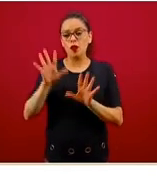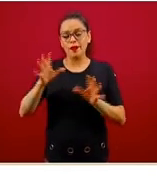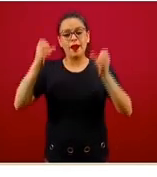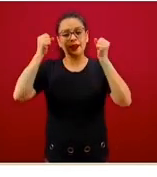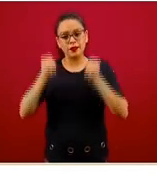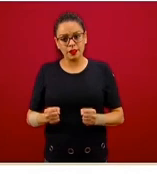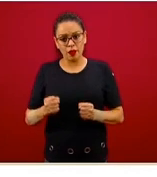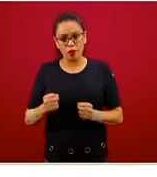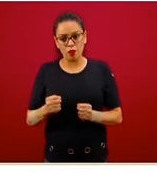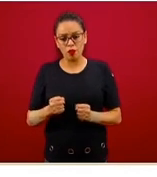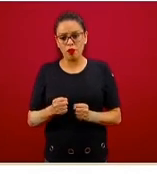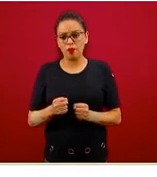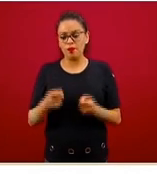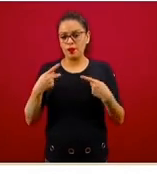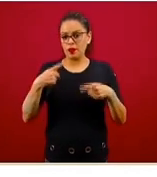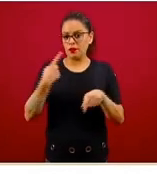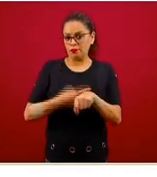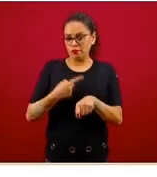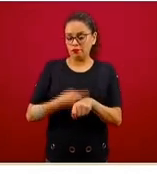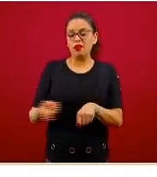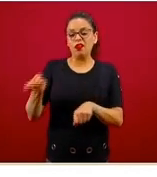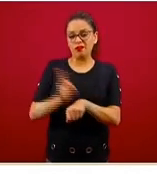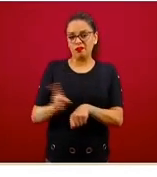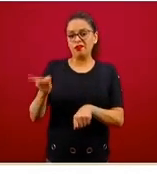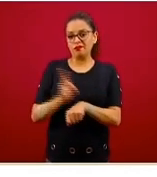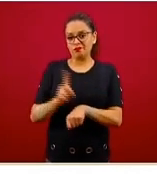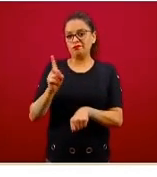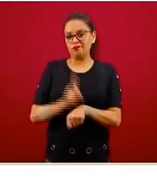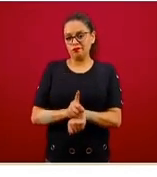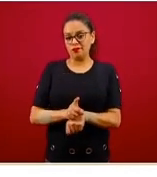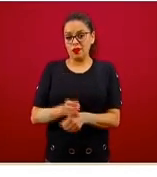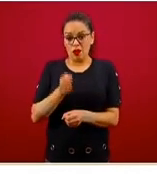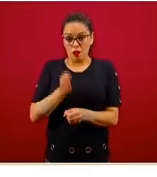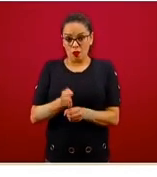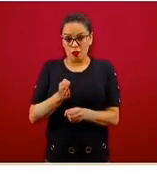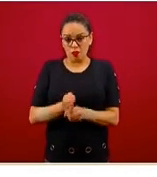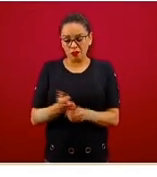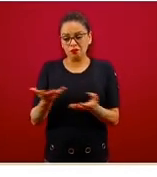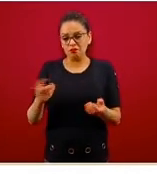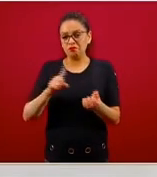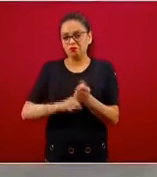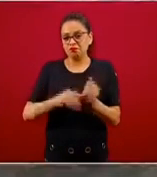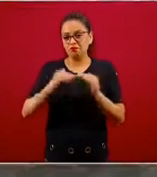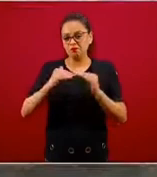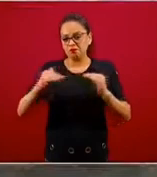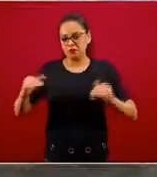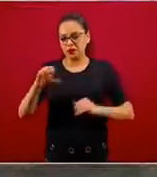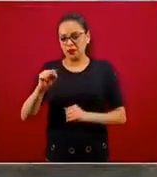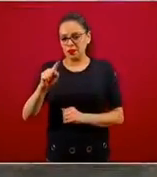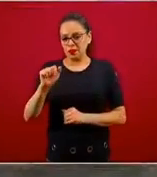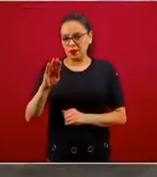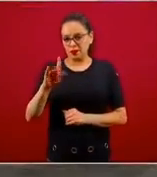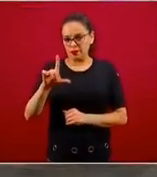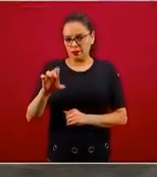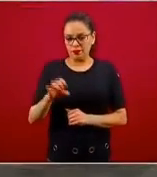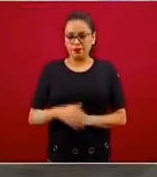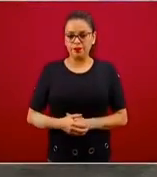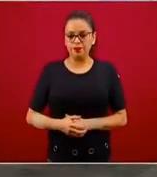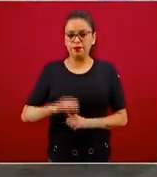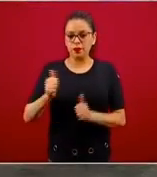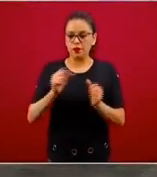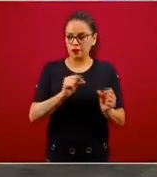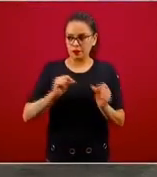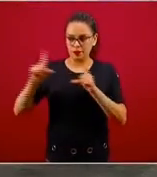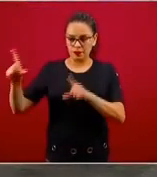the overall of the total amount. And on the bottom, we can see the